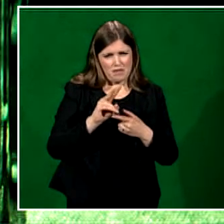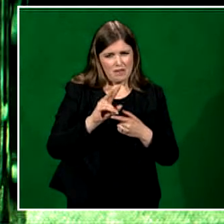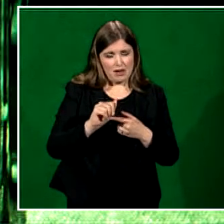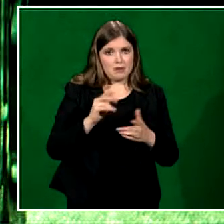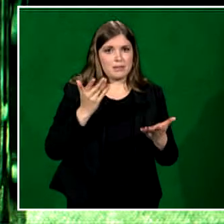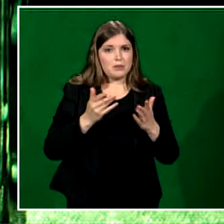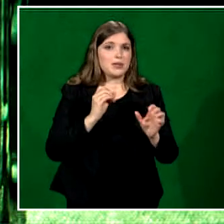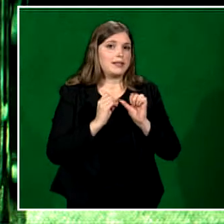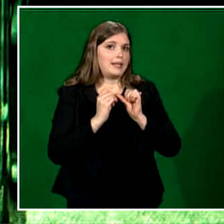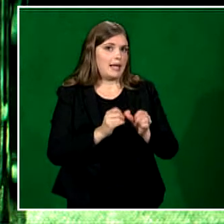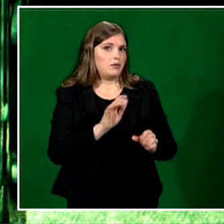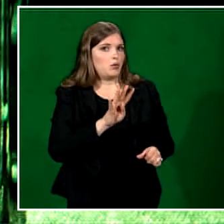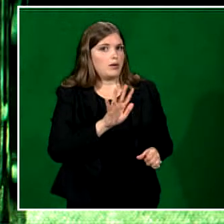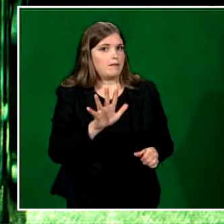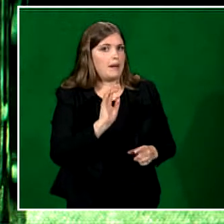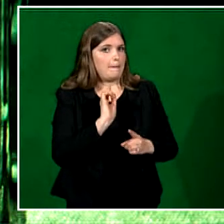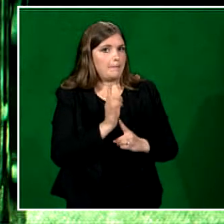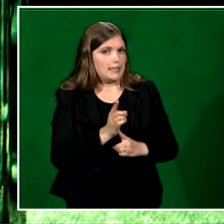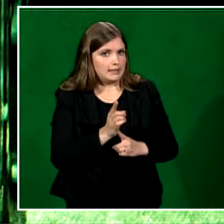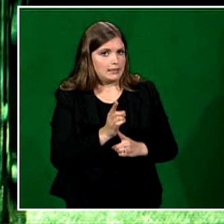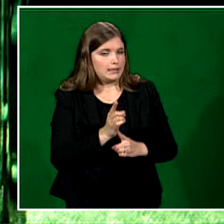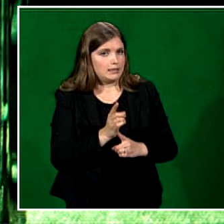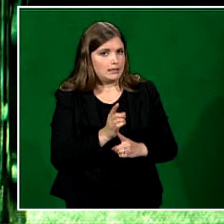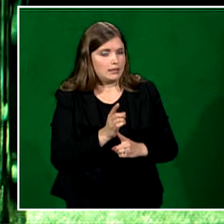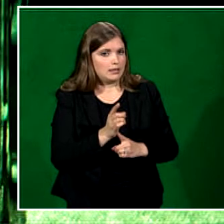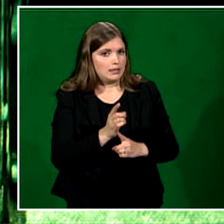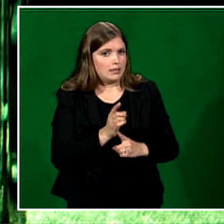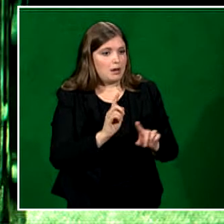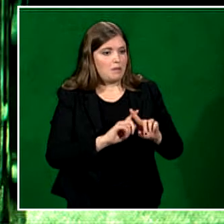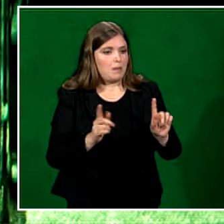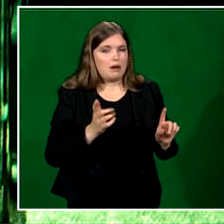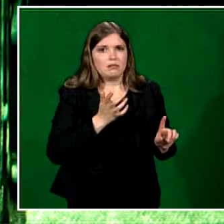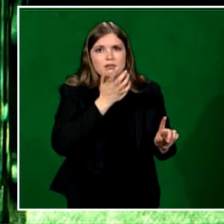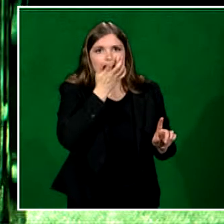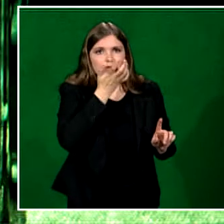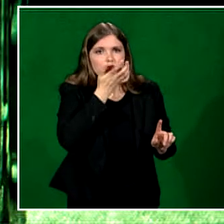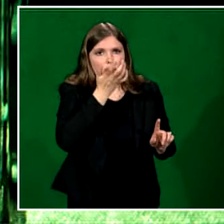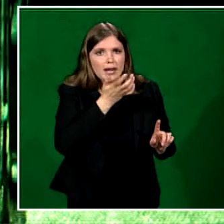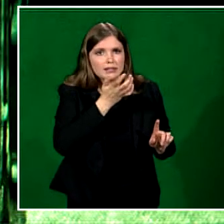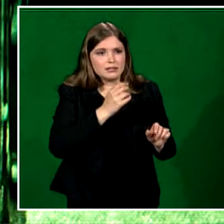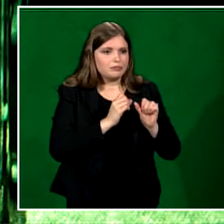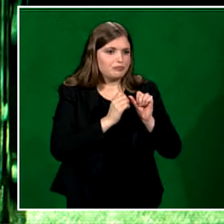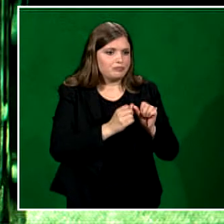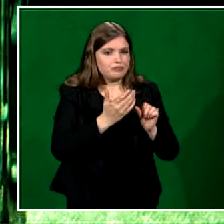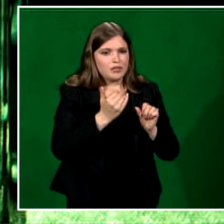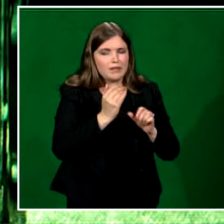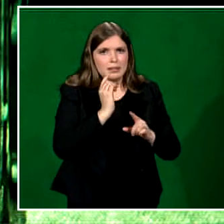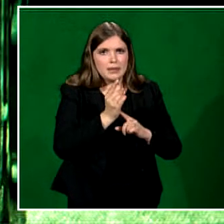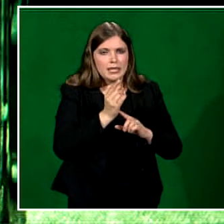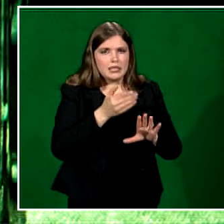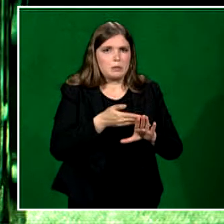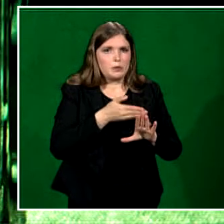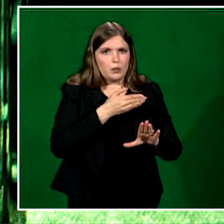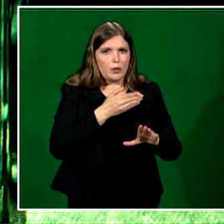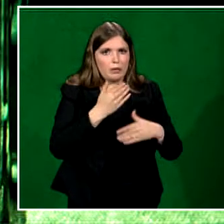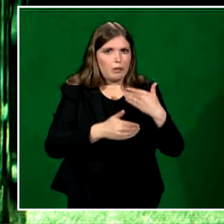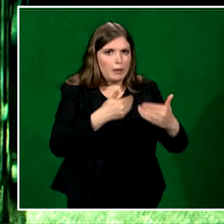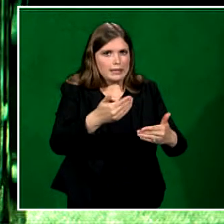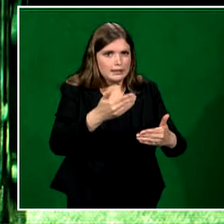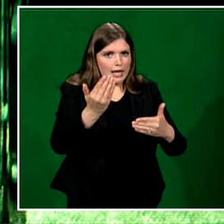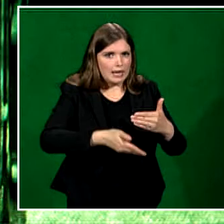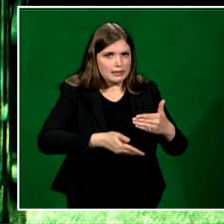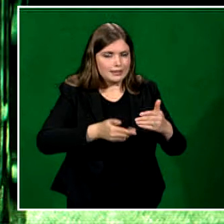minutes, and the rice husks may last like 50 minutes before the pyrolysis will end. But because of the nature